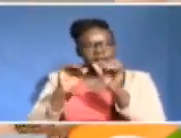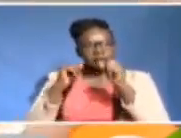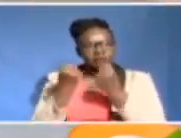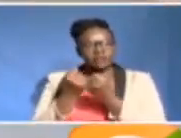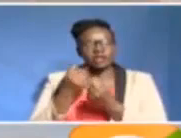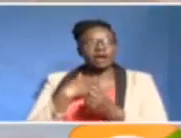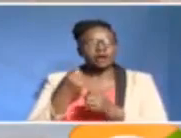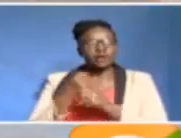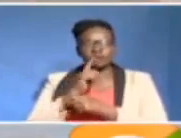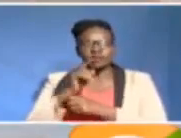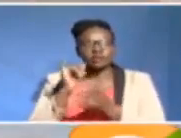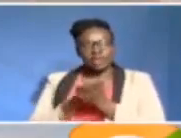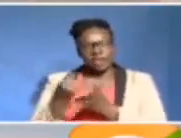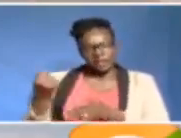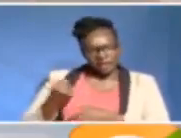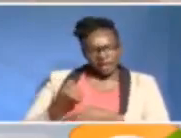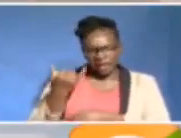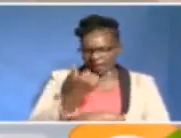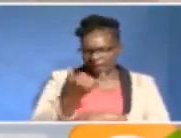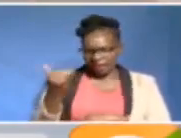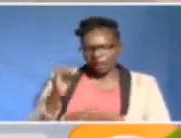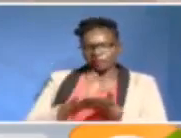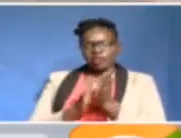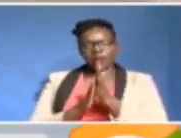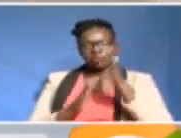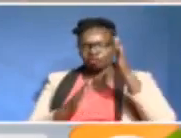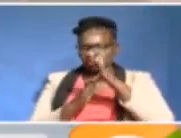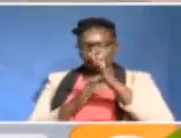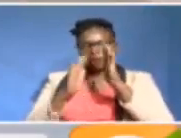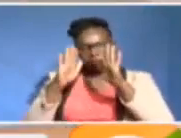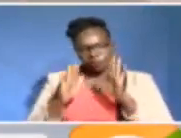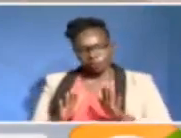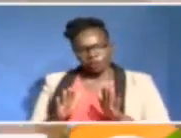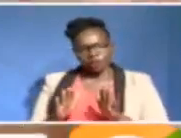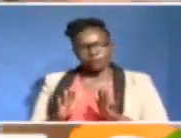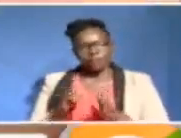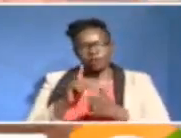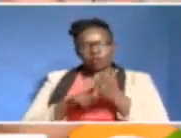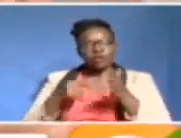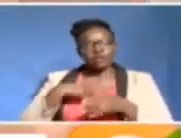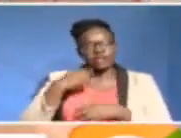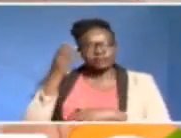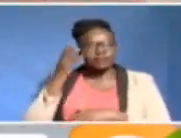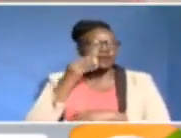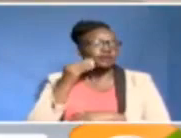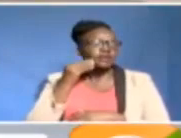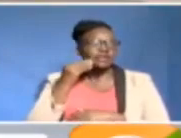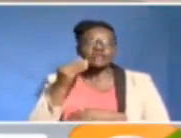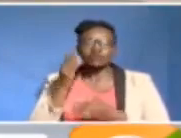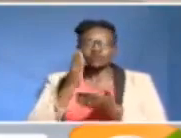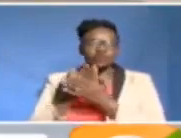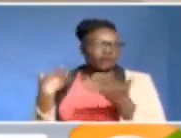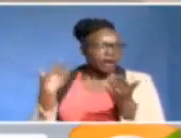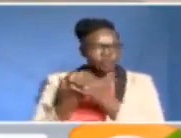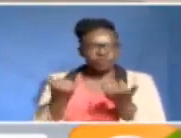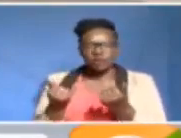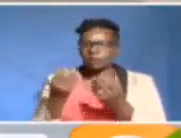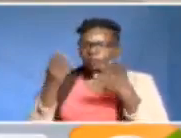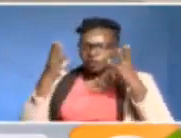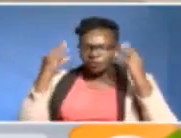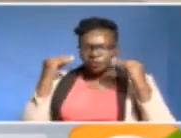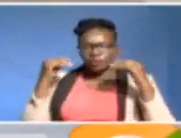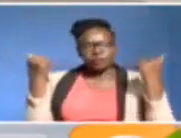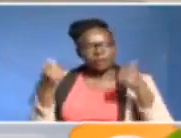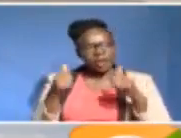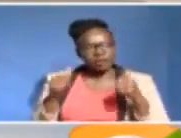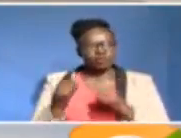I'll put them first. Yeah. Because what I went through, it's still, my mind is still unstable until today, because for me to even be